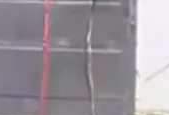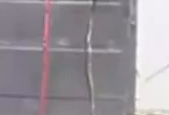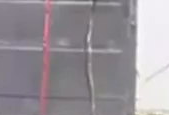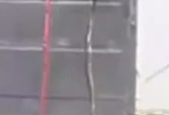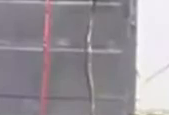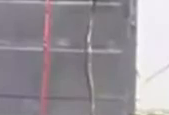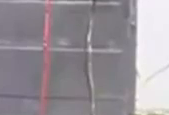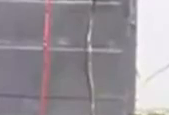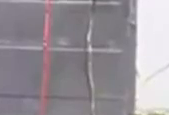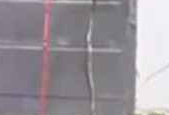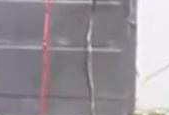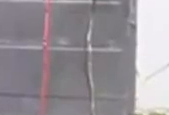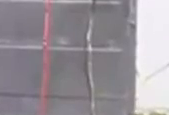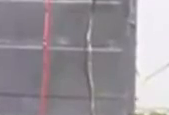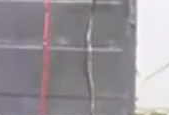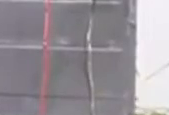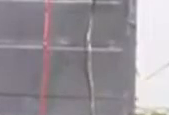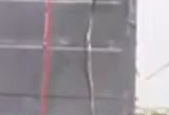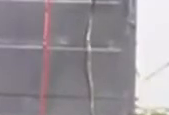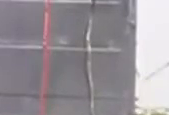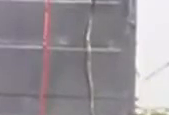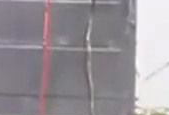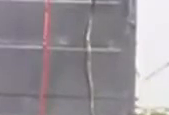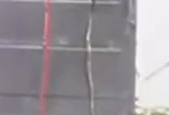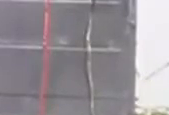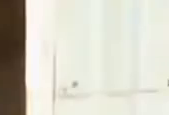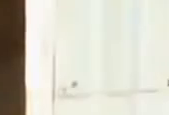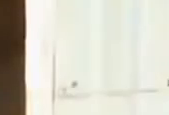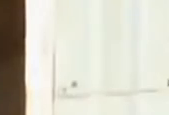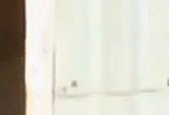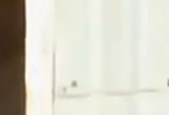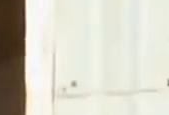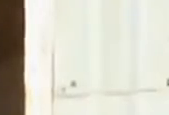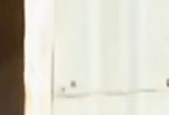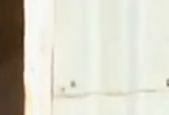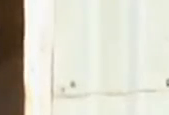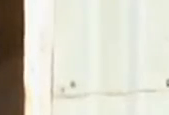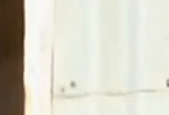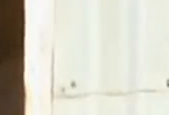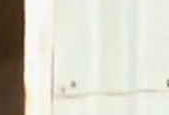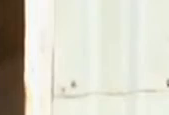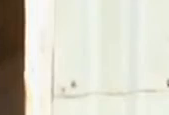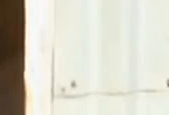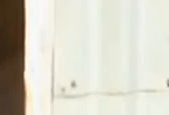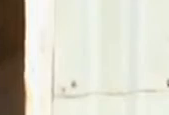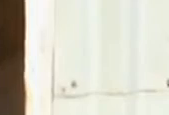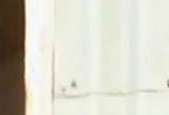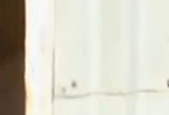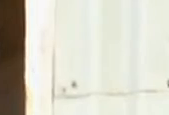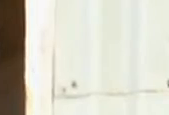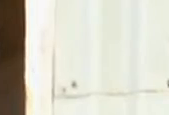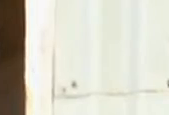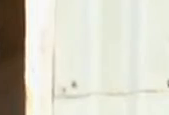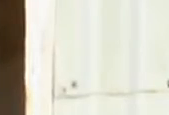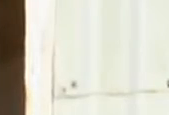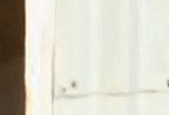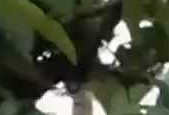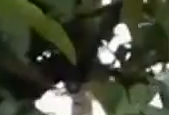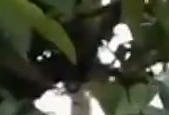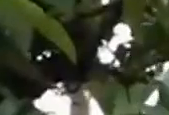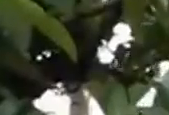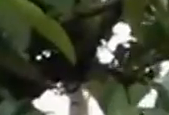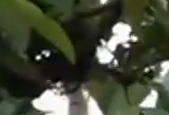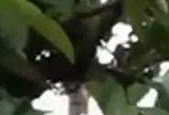watu wakisema ticho inakuanga na moto, but niligoogle nikasearch ndo nikagundua kwamba ndani ya choo kwa